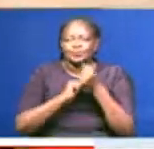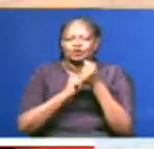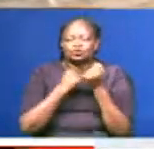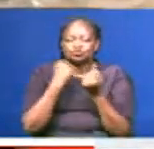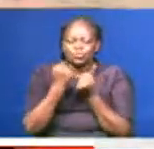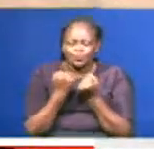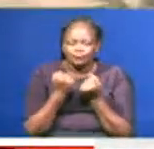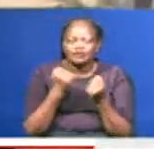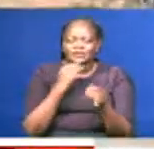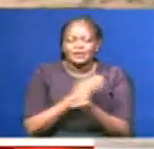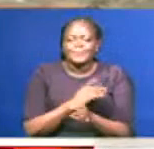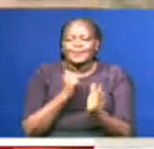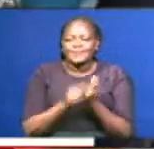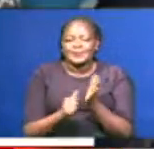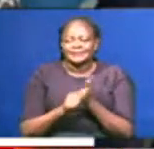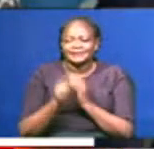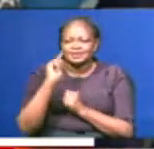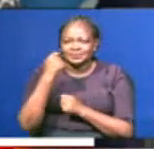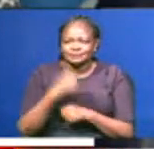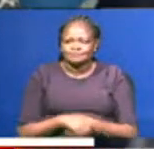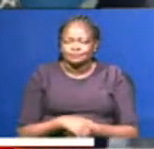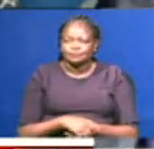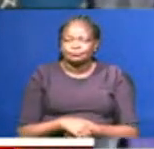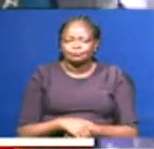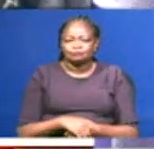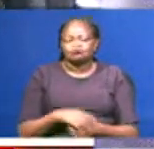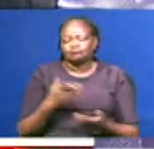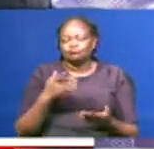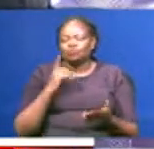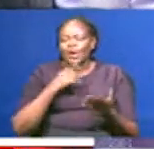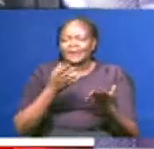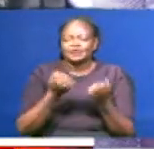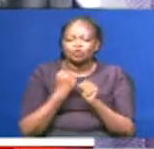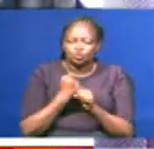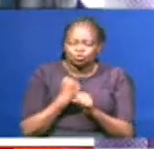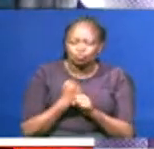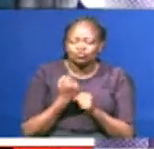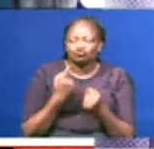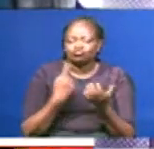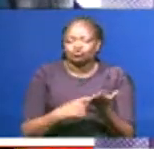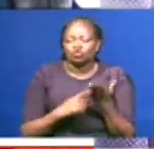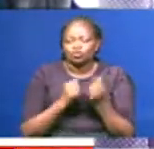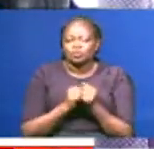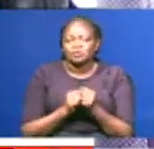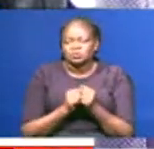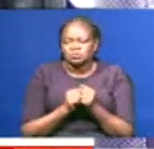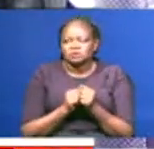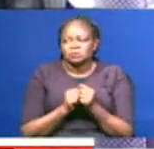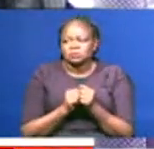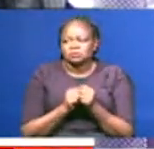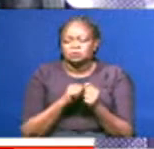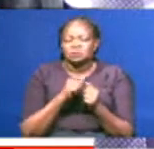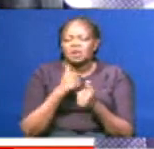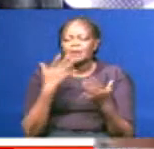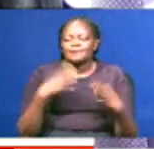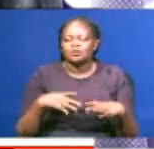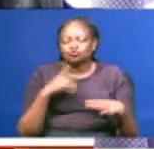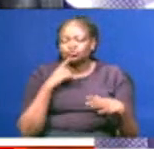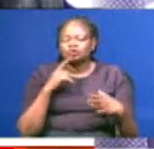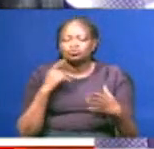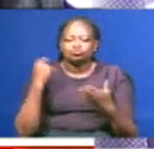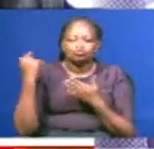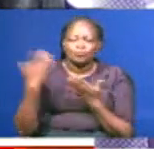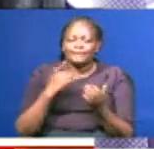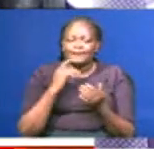the Zambian maize into Kenya. So what I only need to do is negotiate with Tazara Railway or anyone else to ship the maize in